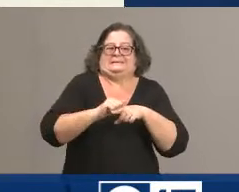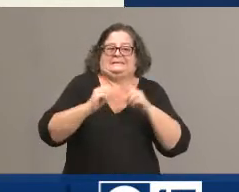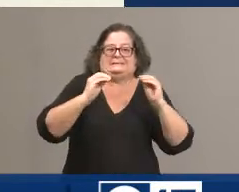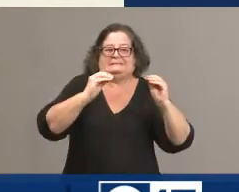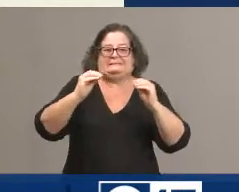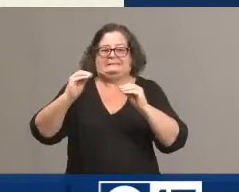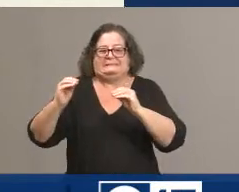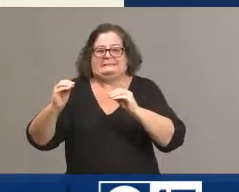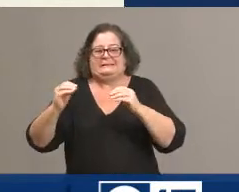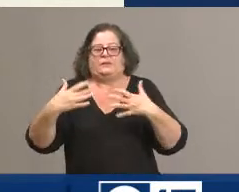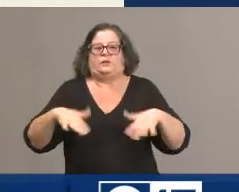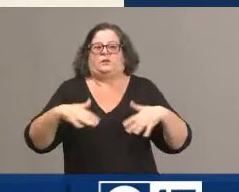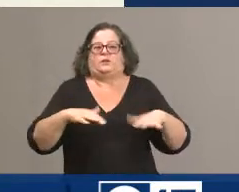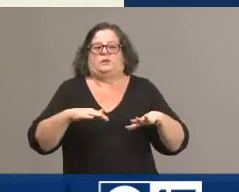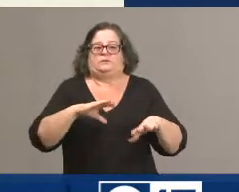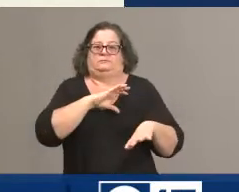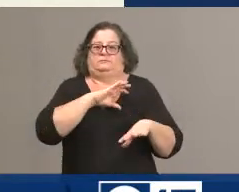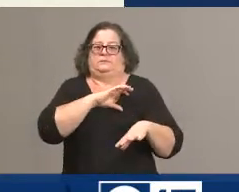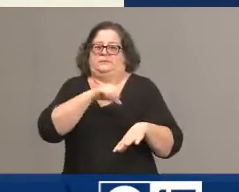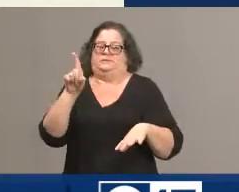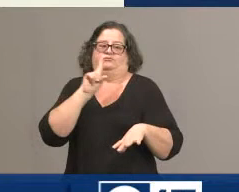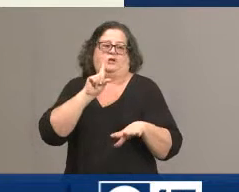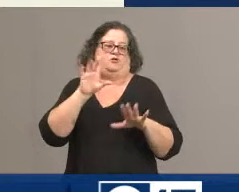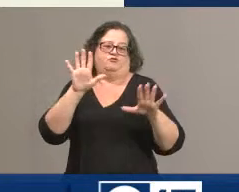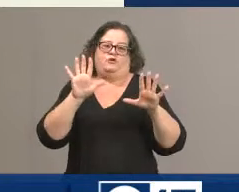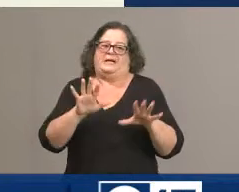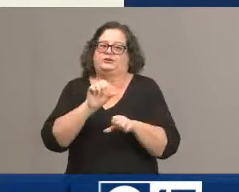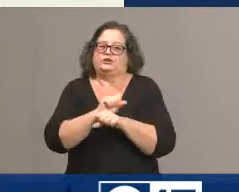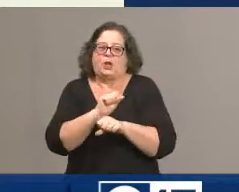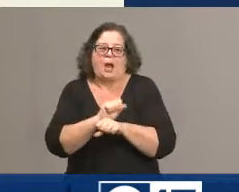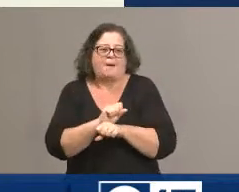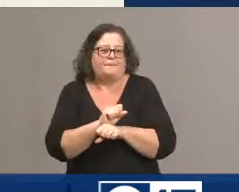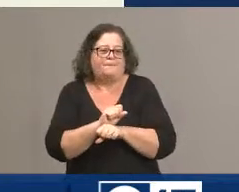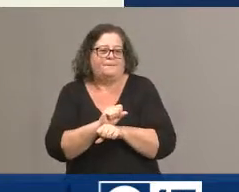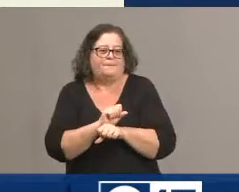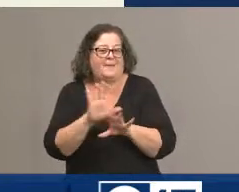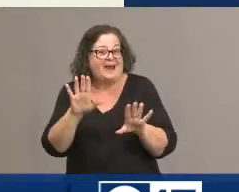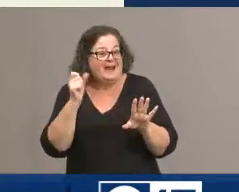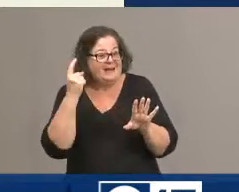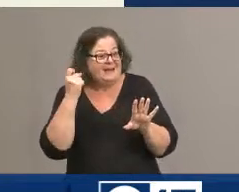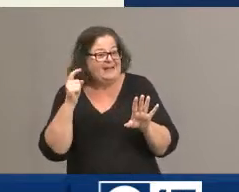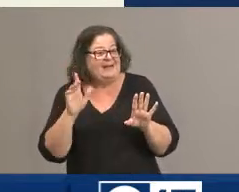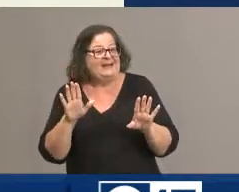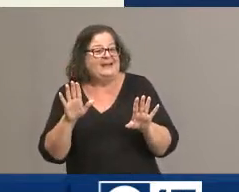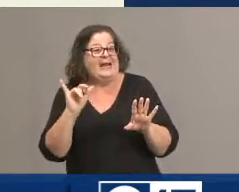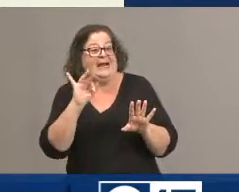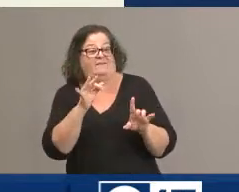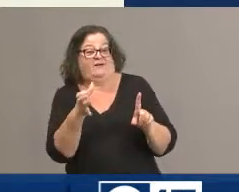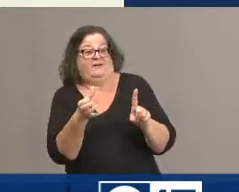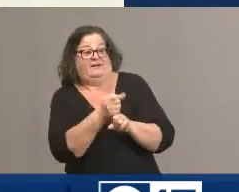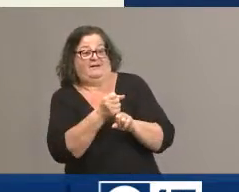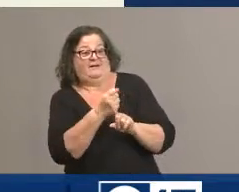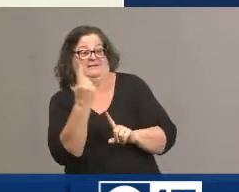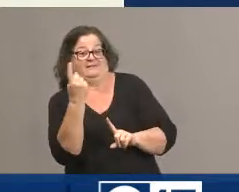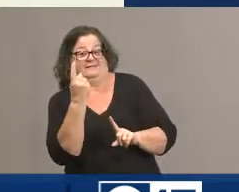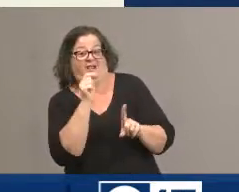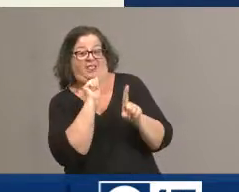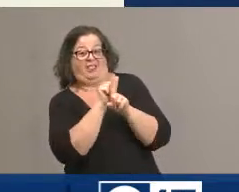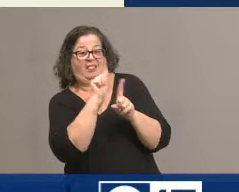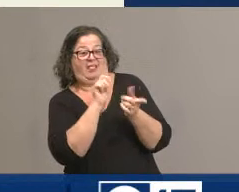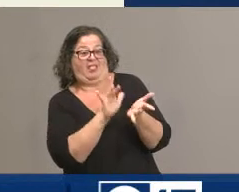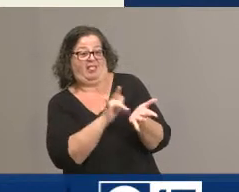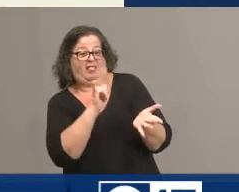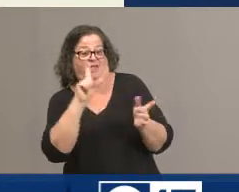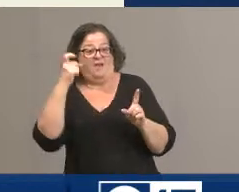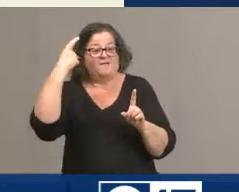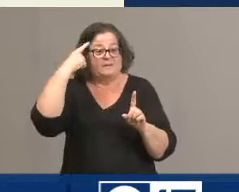like defrauding the government or doing something that is adverse to an